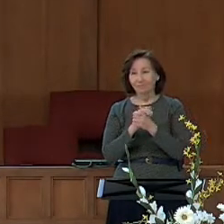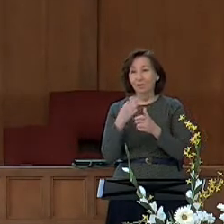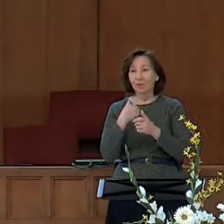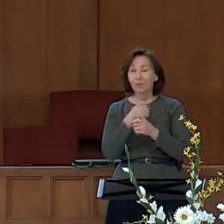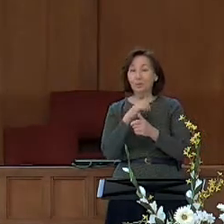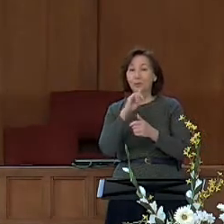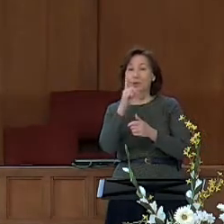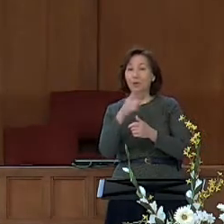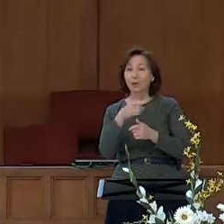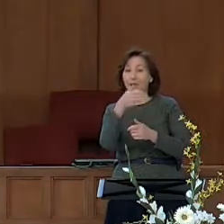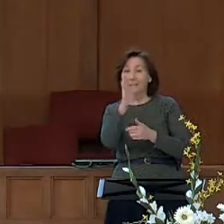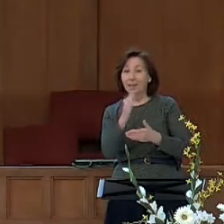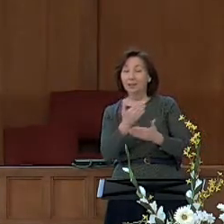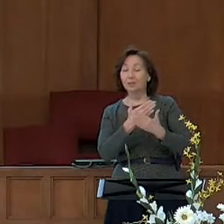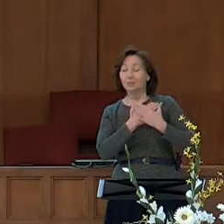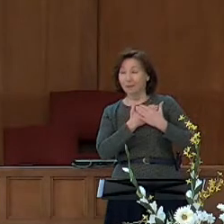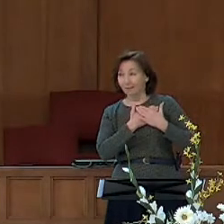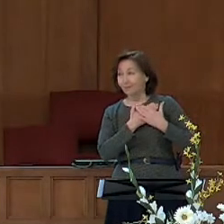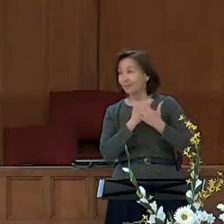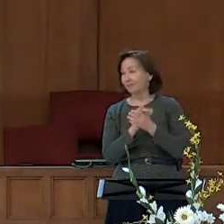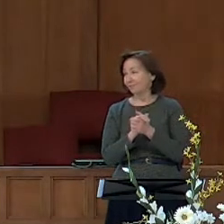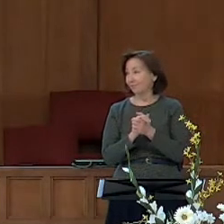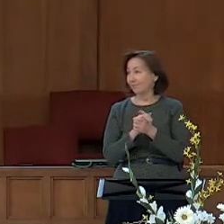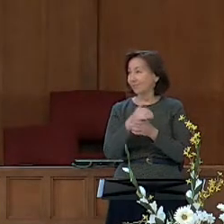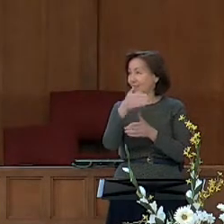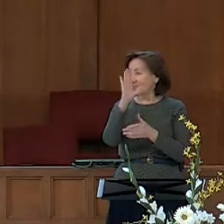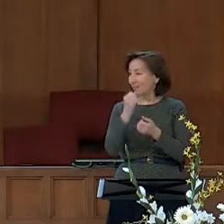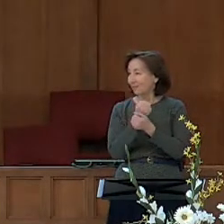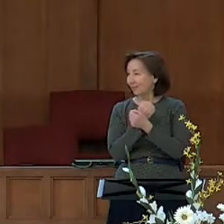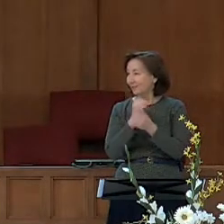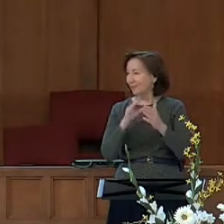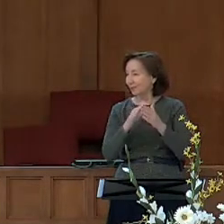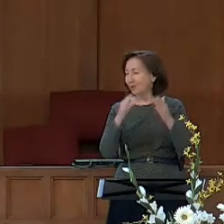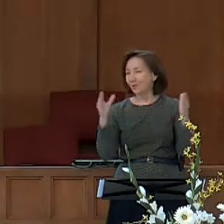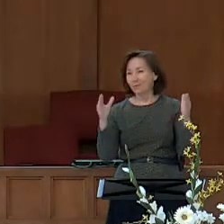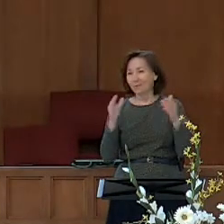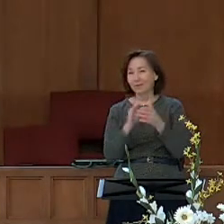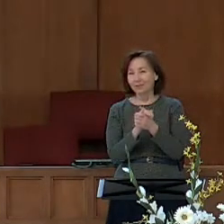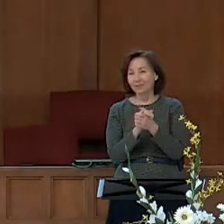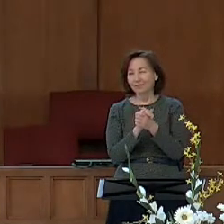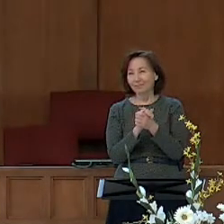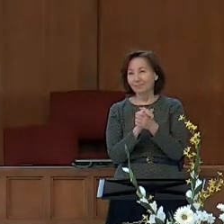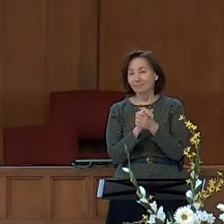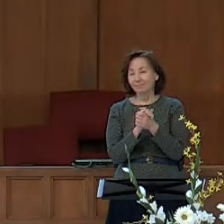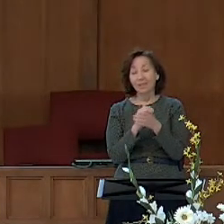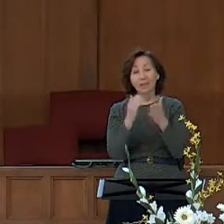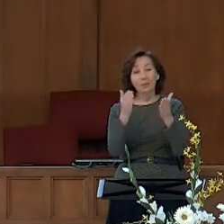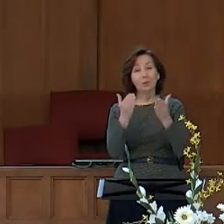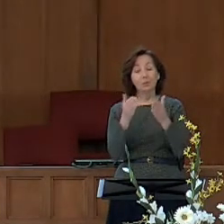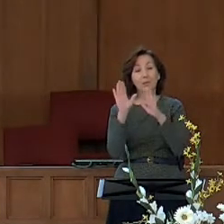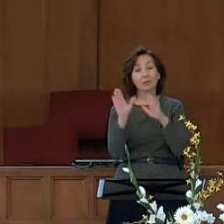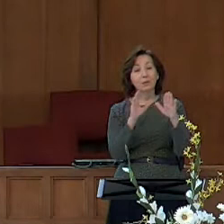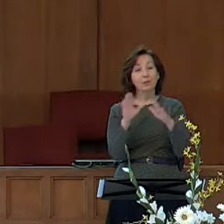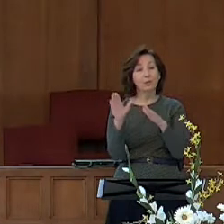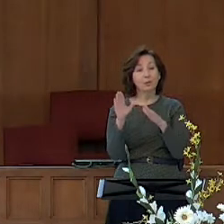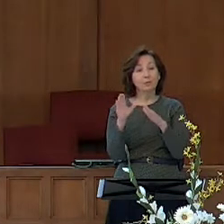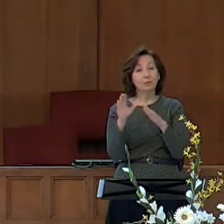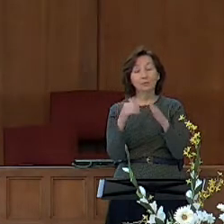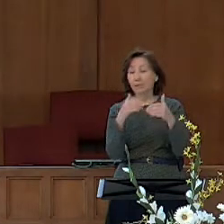are God's beloved. God loves us so much. He was willing to do whatever it